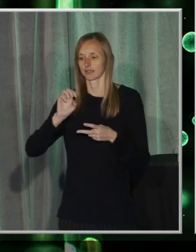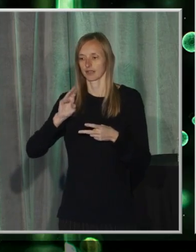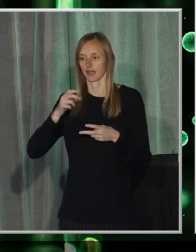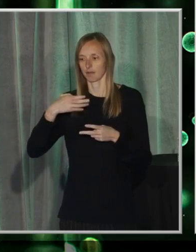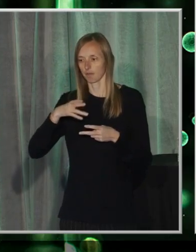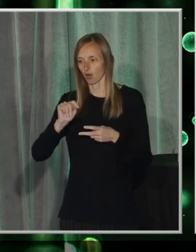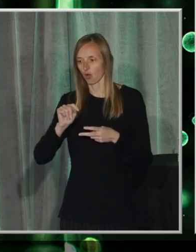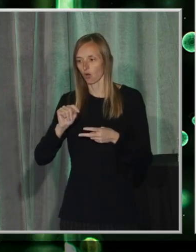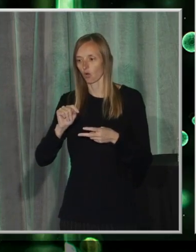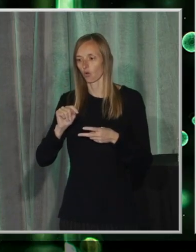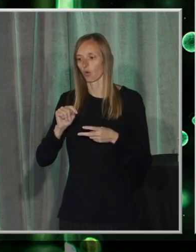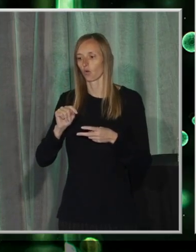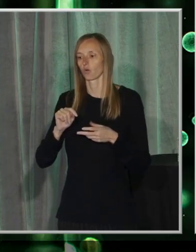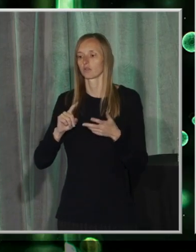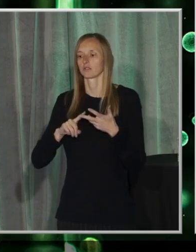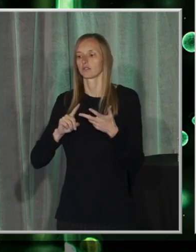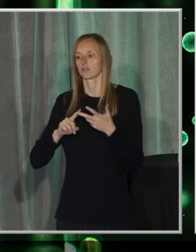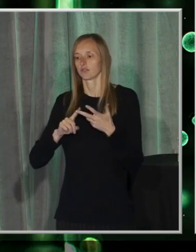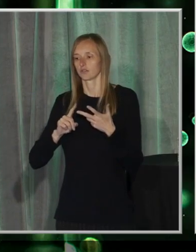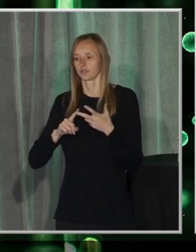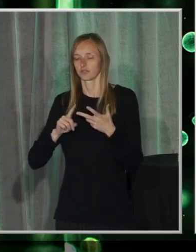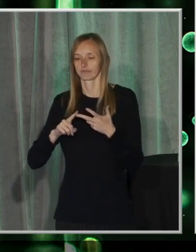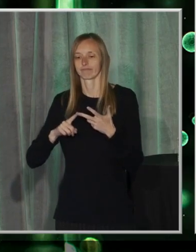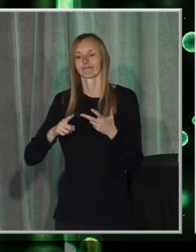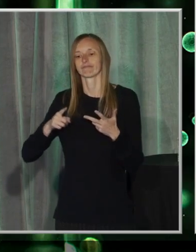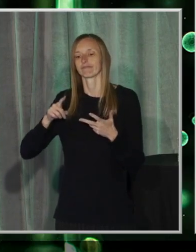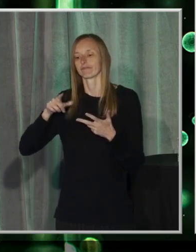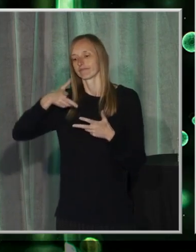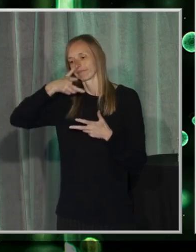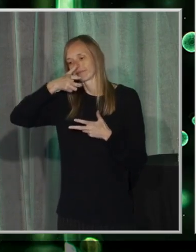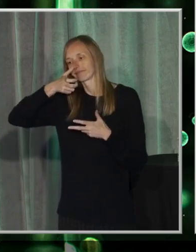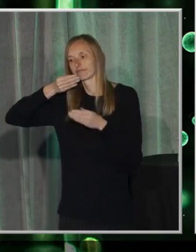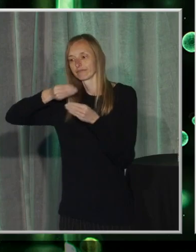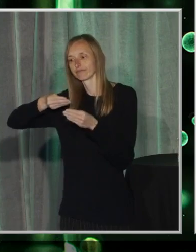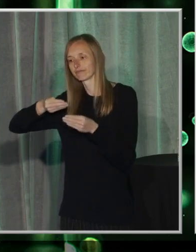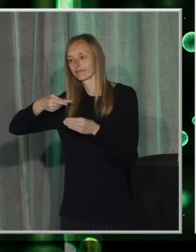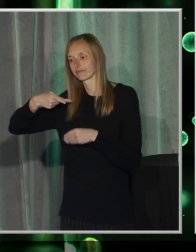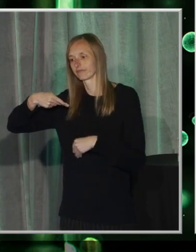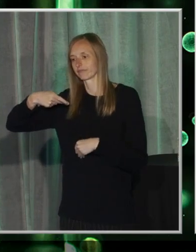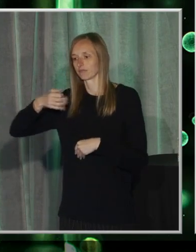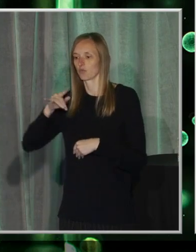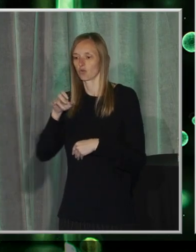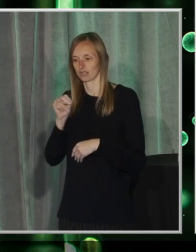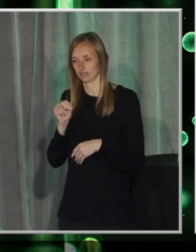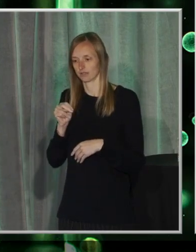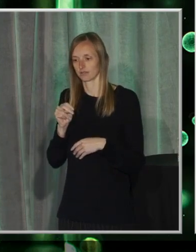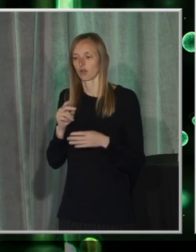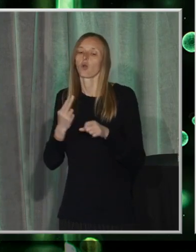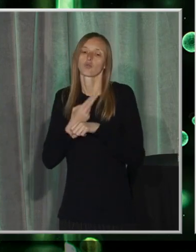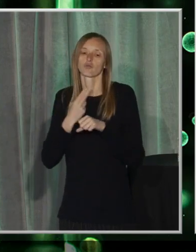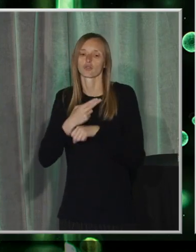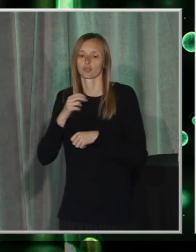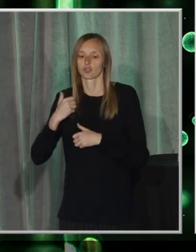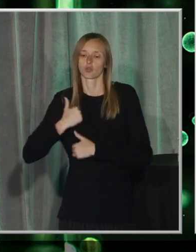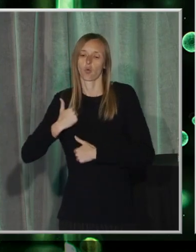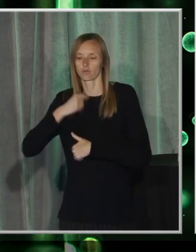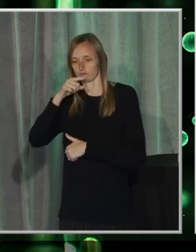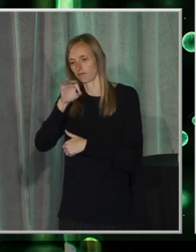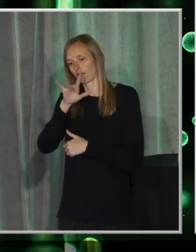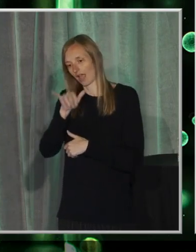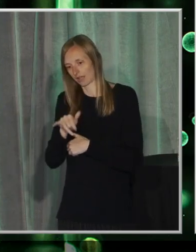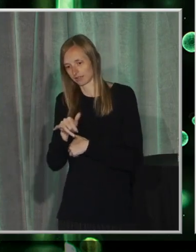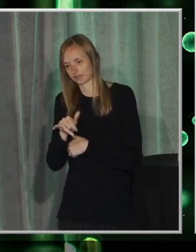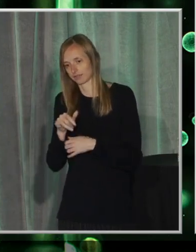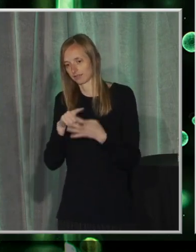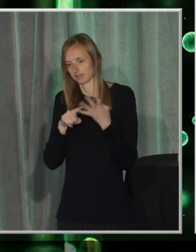solar fly to get protein. Yes. And then it goes to the animal feed. Yes. So could you please